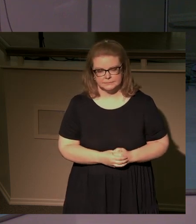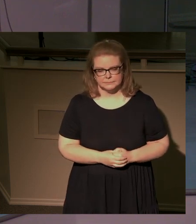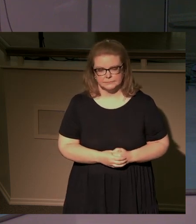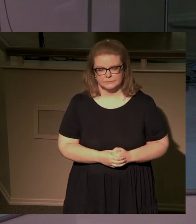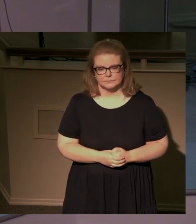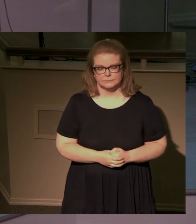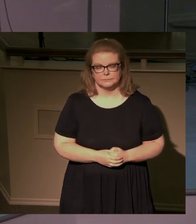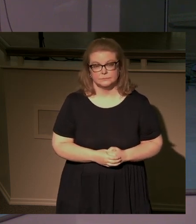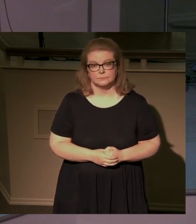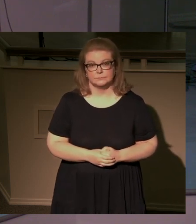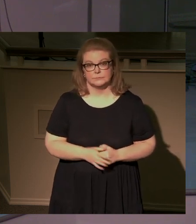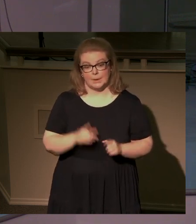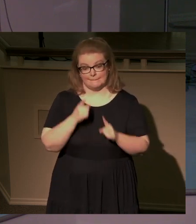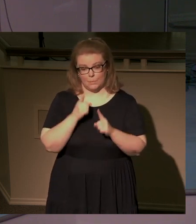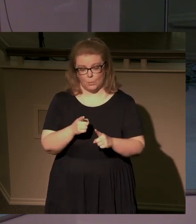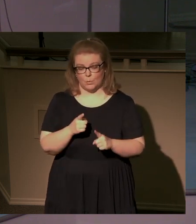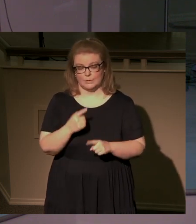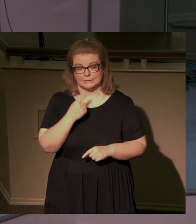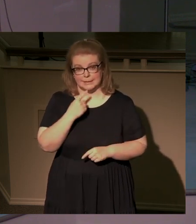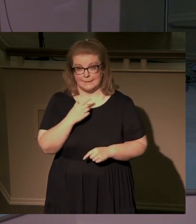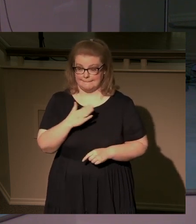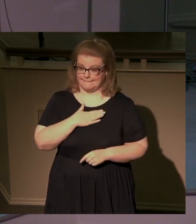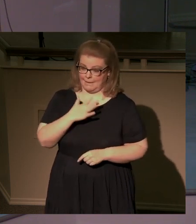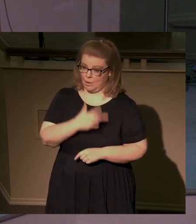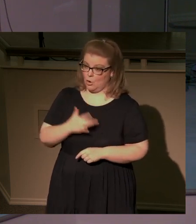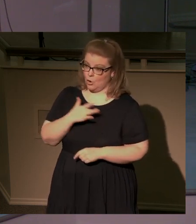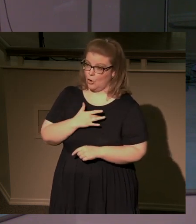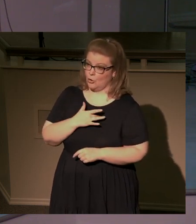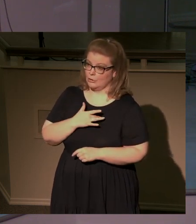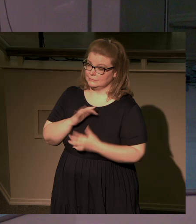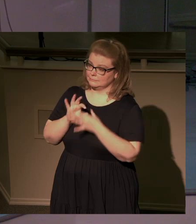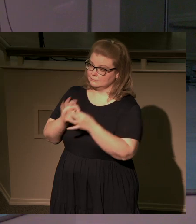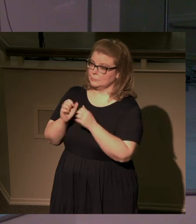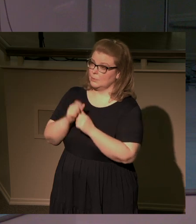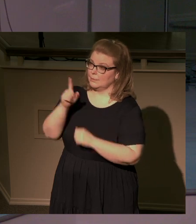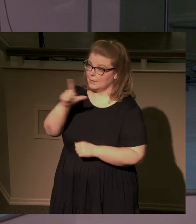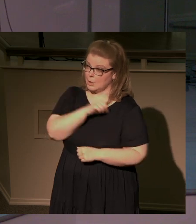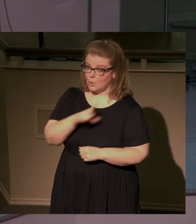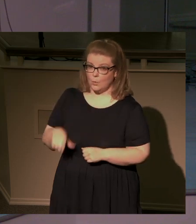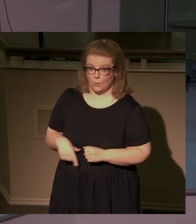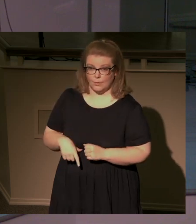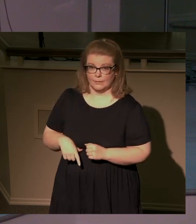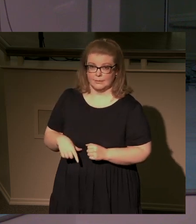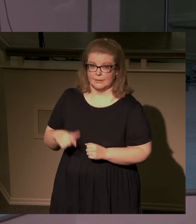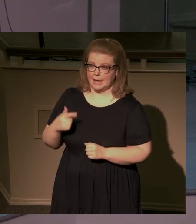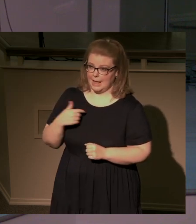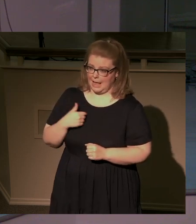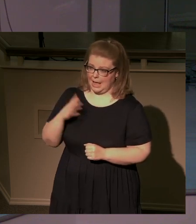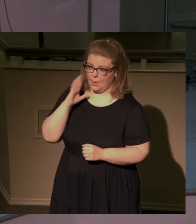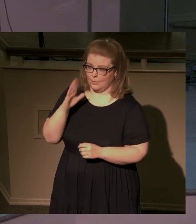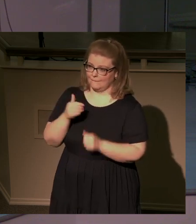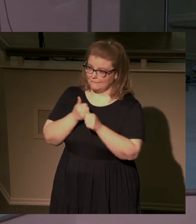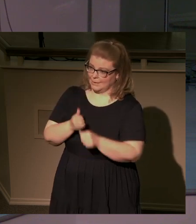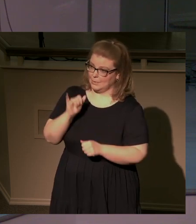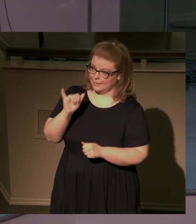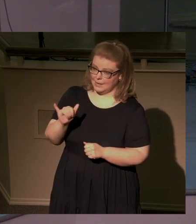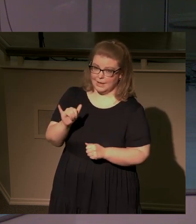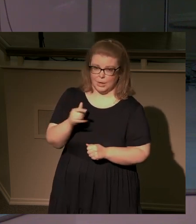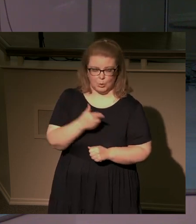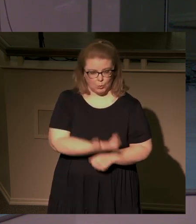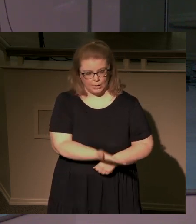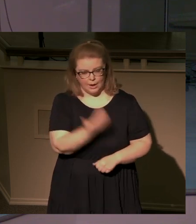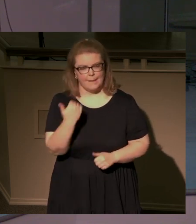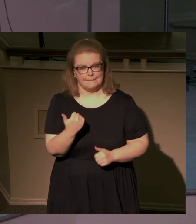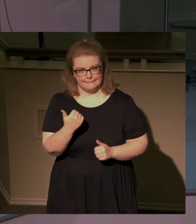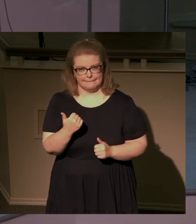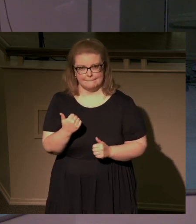You're saying, my heart is going to be with the Lord, and that's the direction I'm going. And you invite them to join that